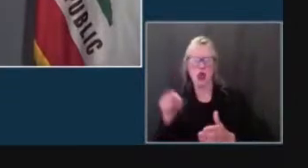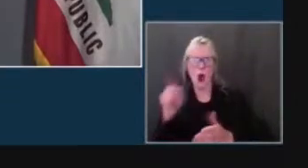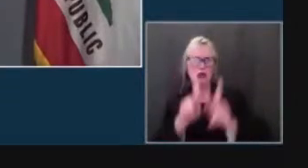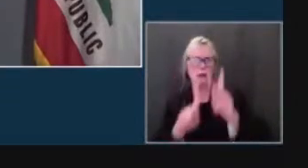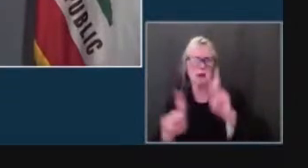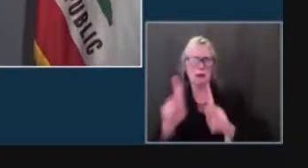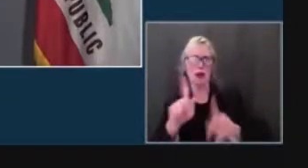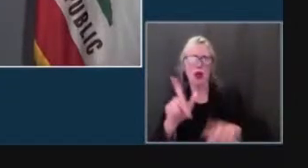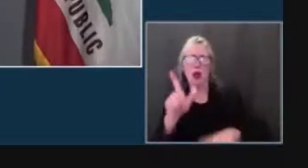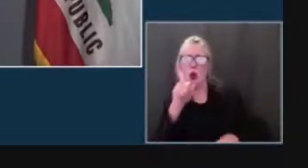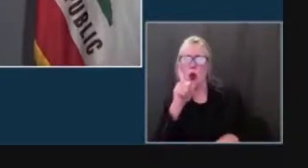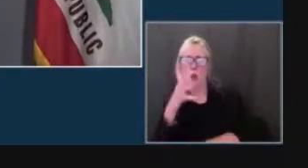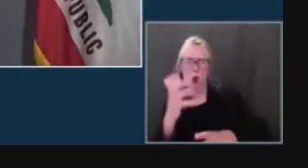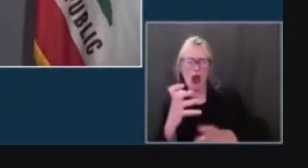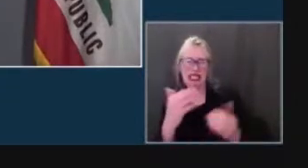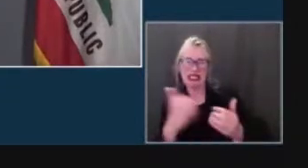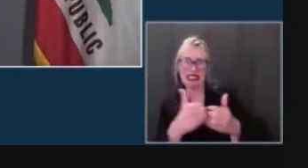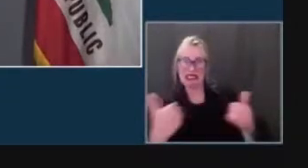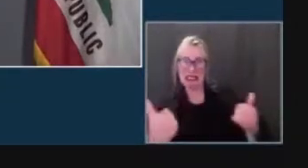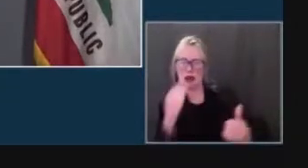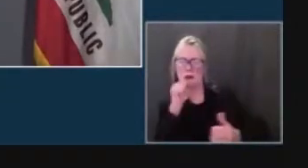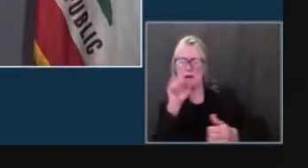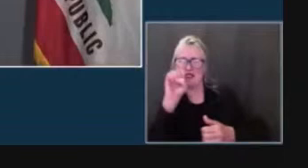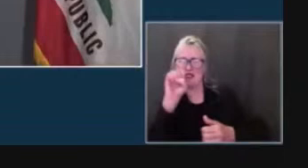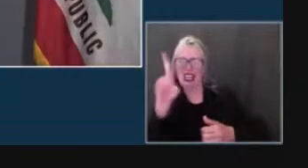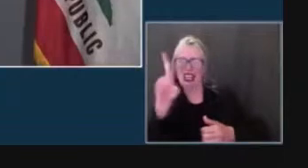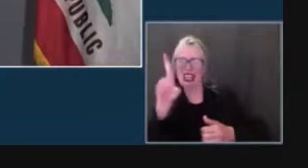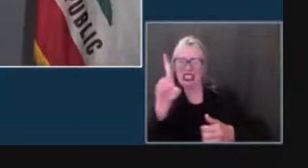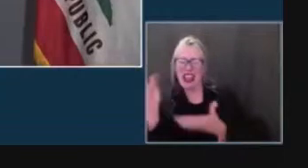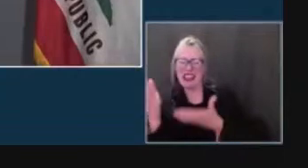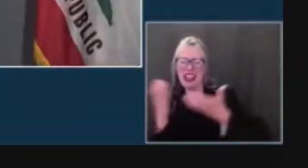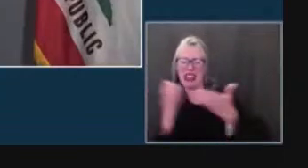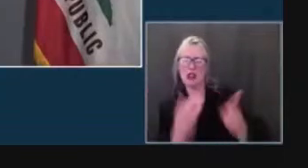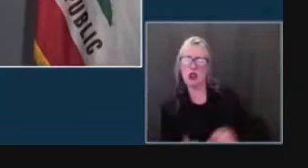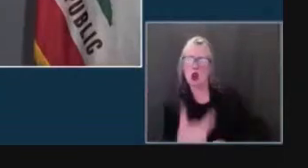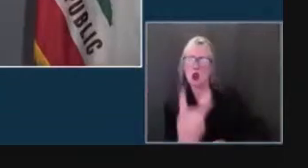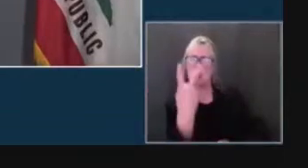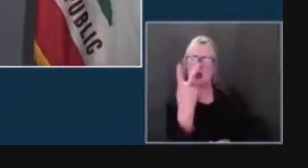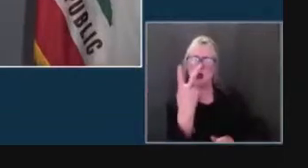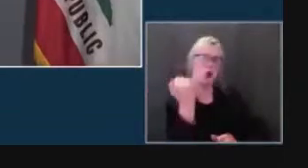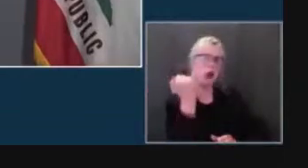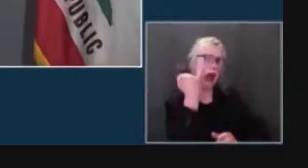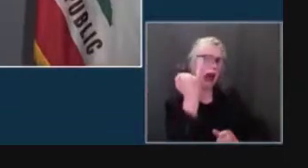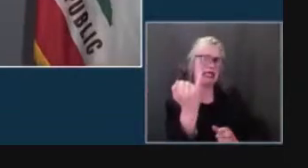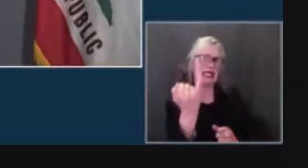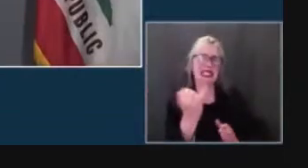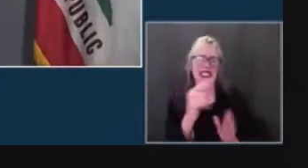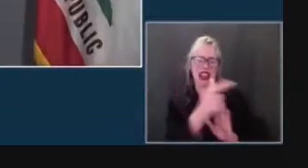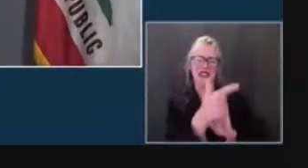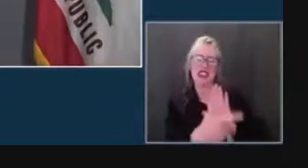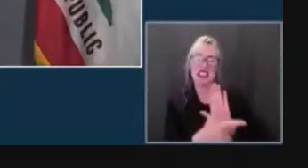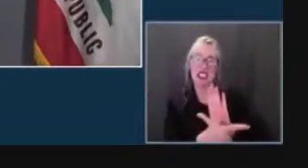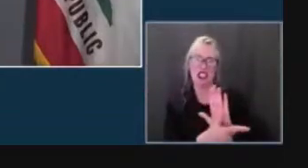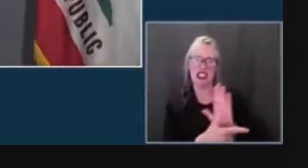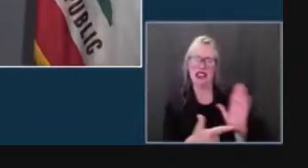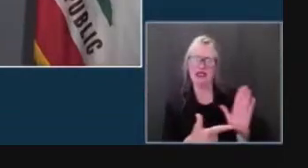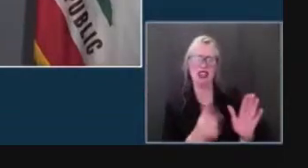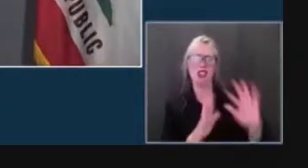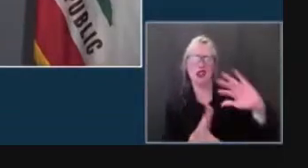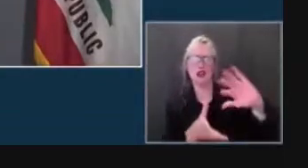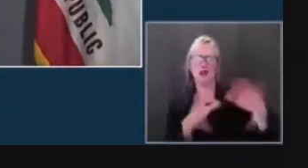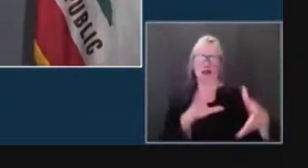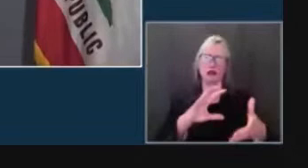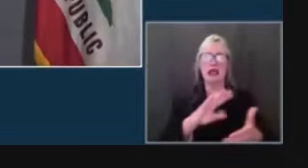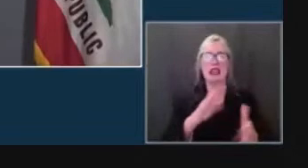public education. 2 of these initiatives have been advanced by former Republican candidates for governor Kevin